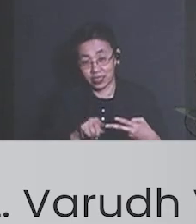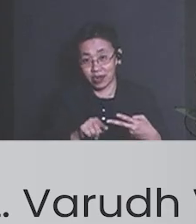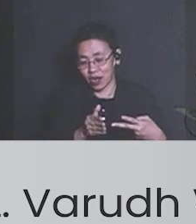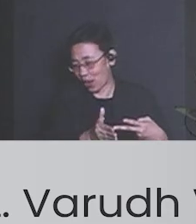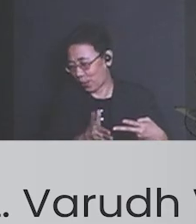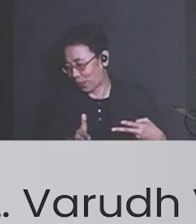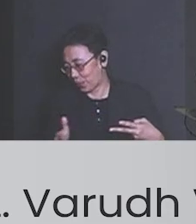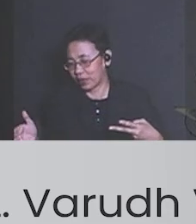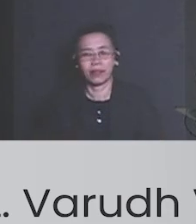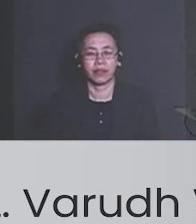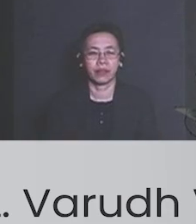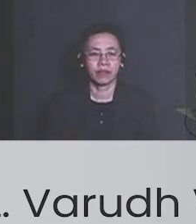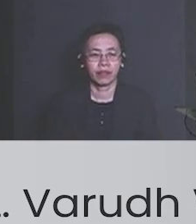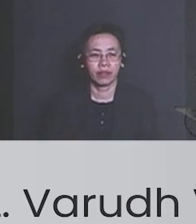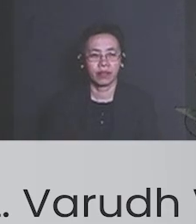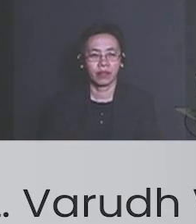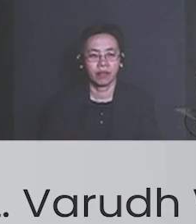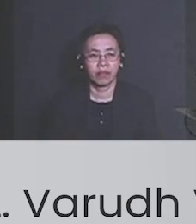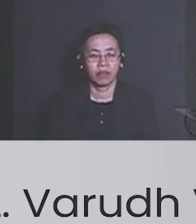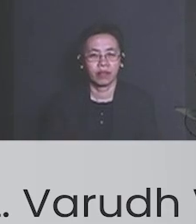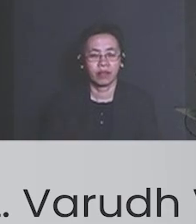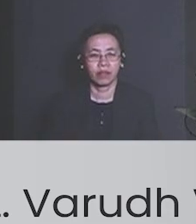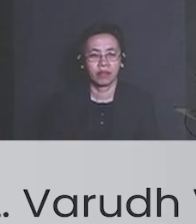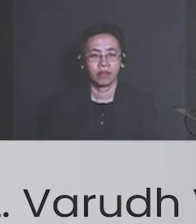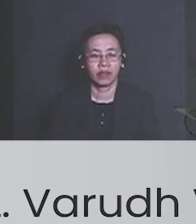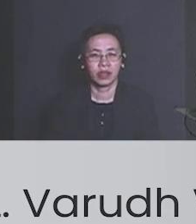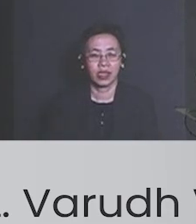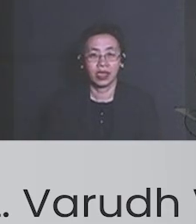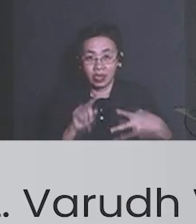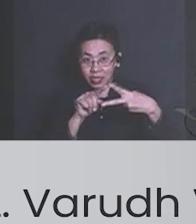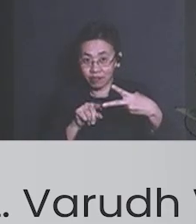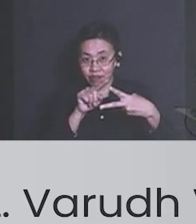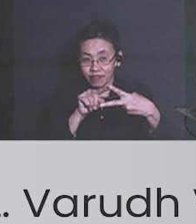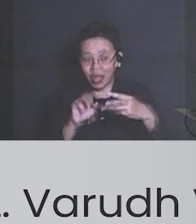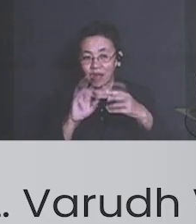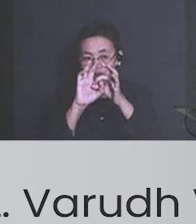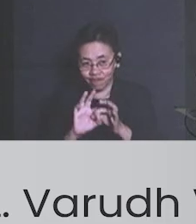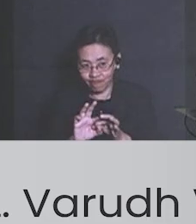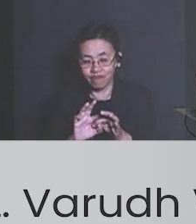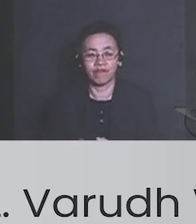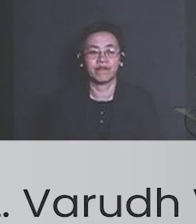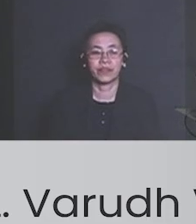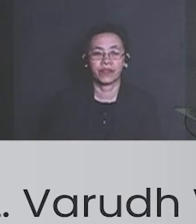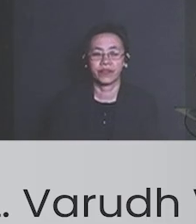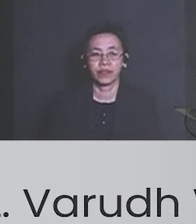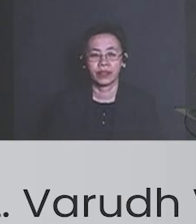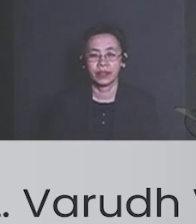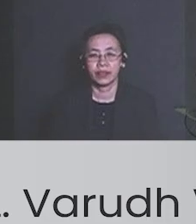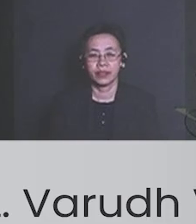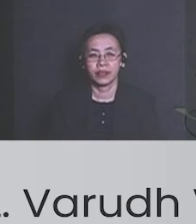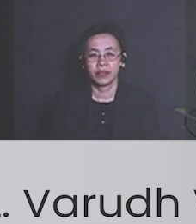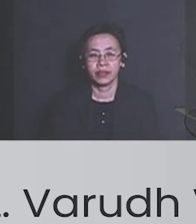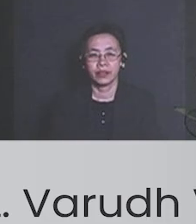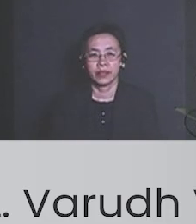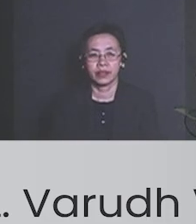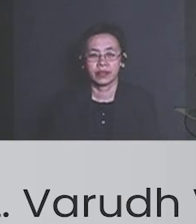The space on different levels are connected. The void also helps to create a good ventilation and bring natural light into the art